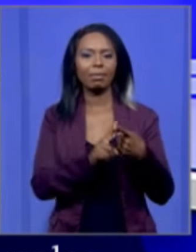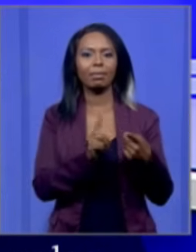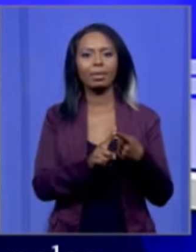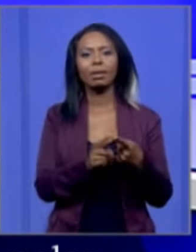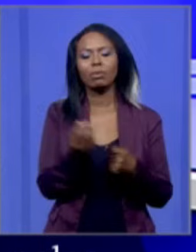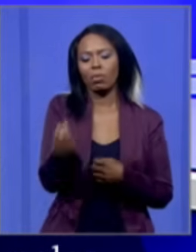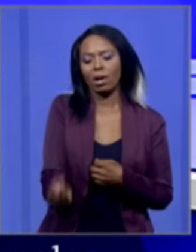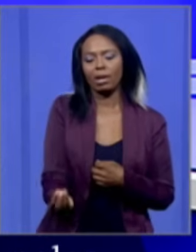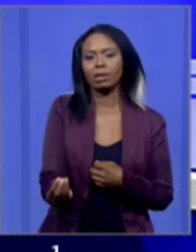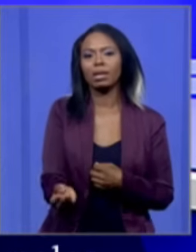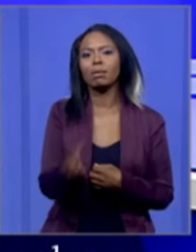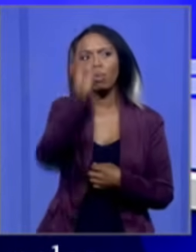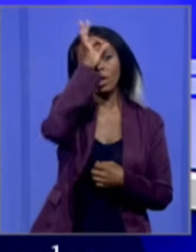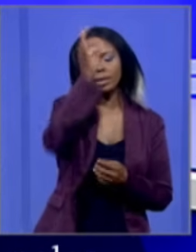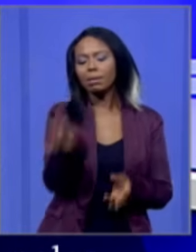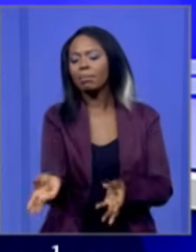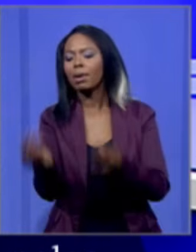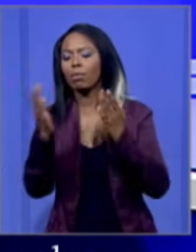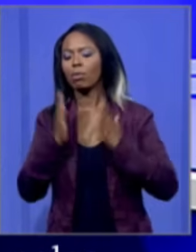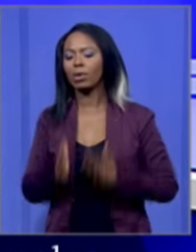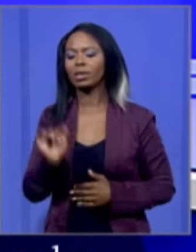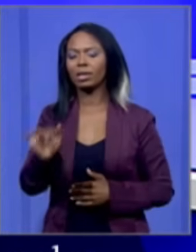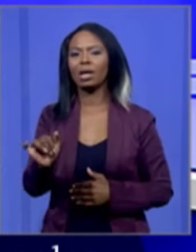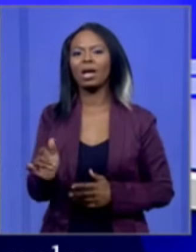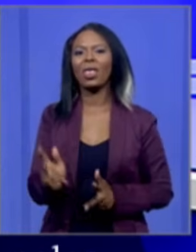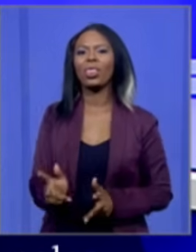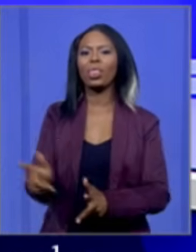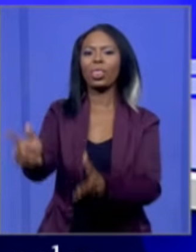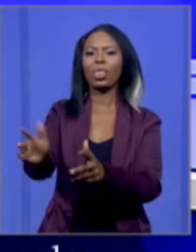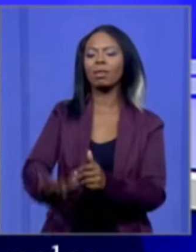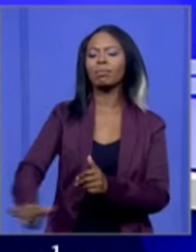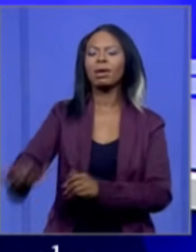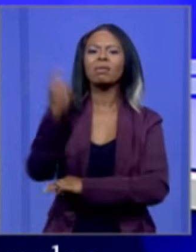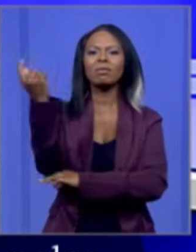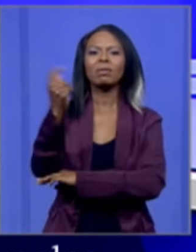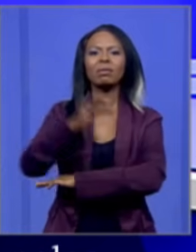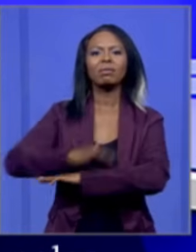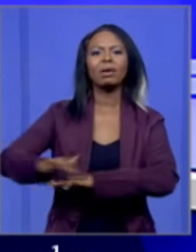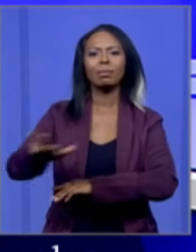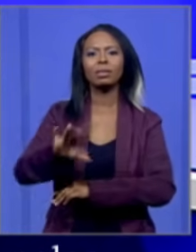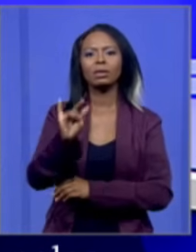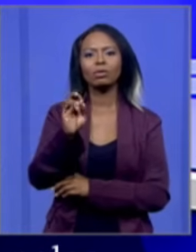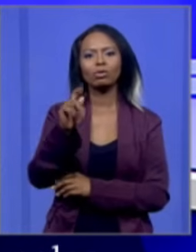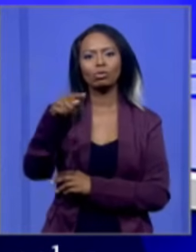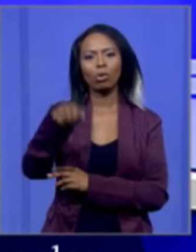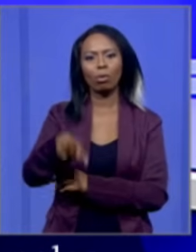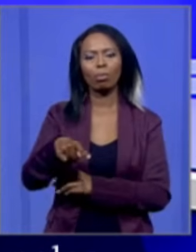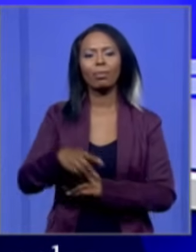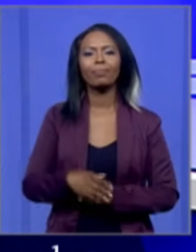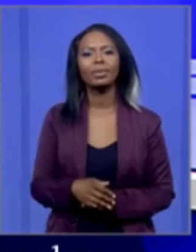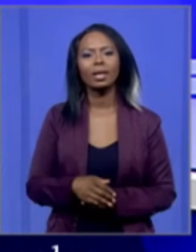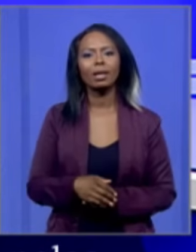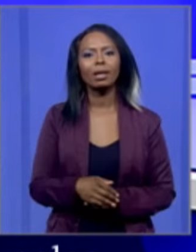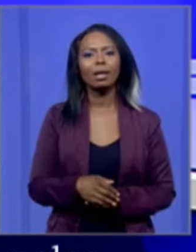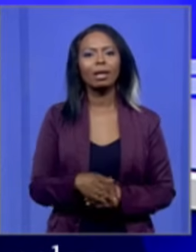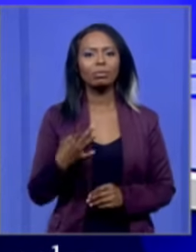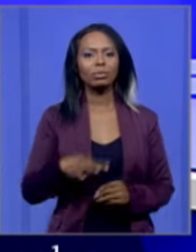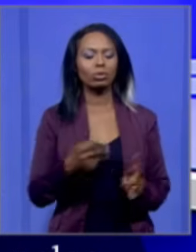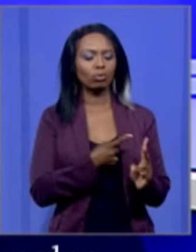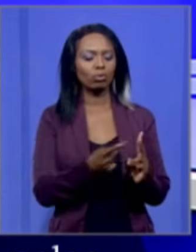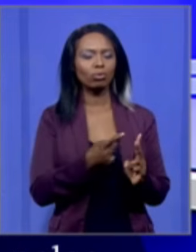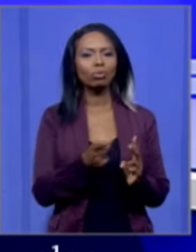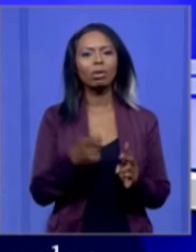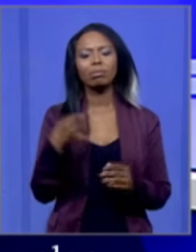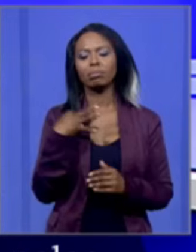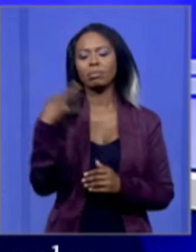ke maphodisa a hlokagetse kgauswi le tijana ya polase ka Tieversdorp. Basetsana bao ba be ba kgopela